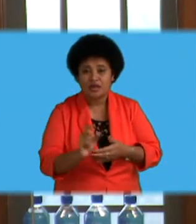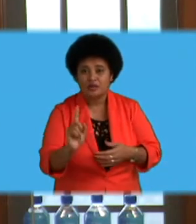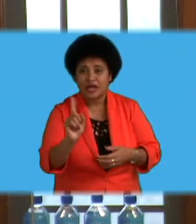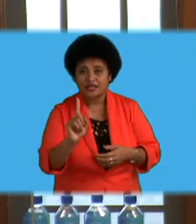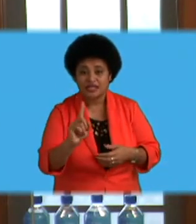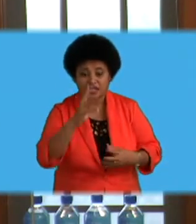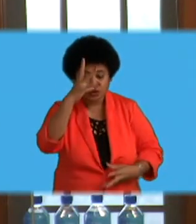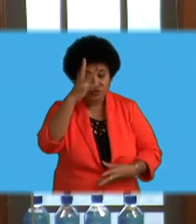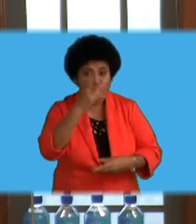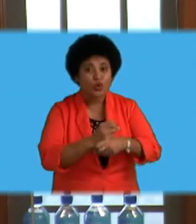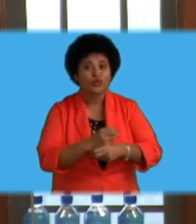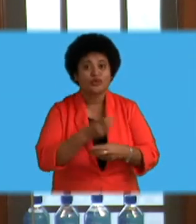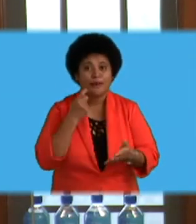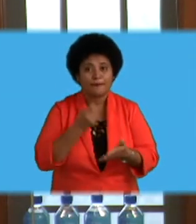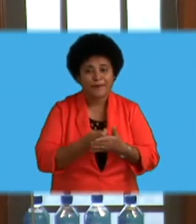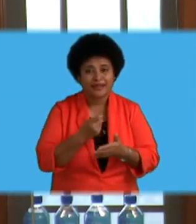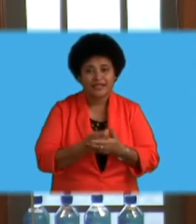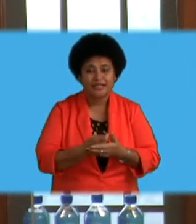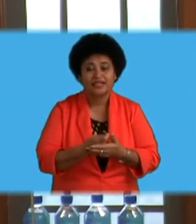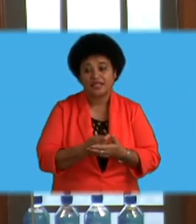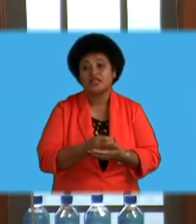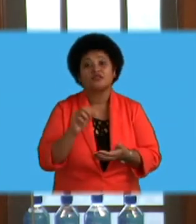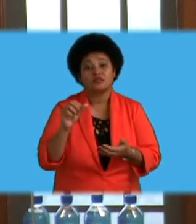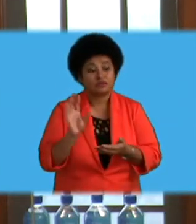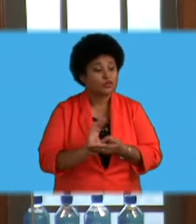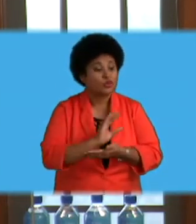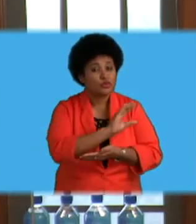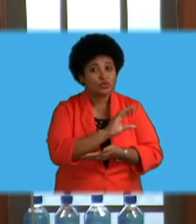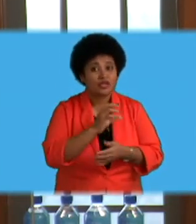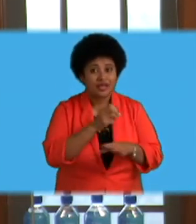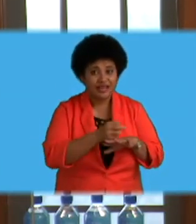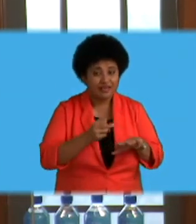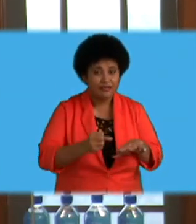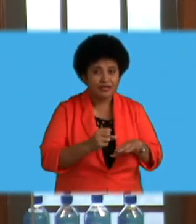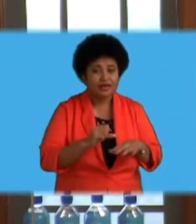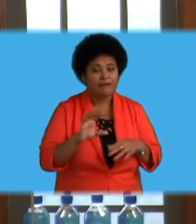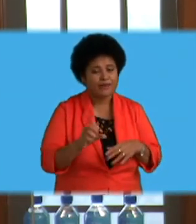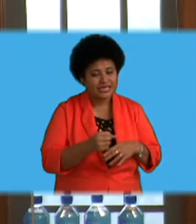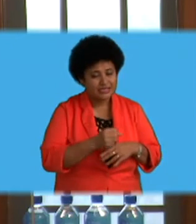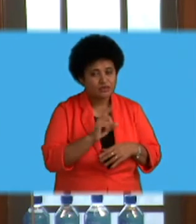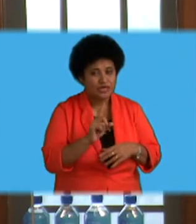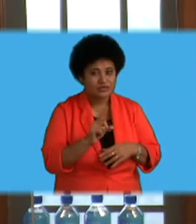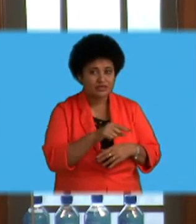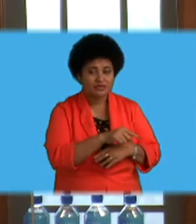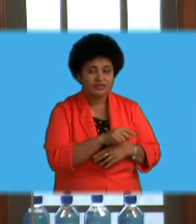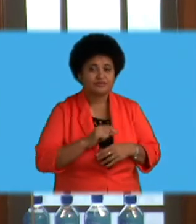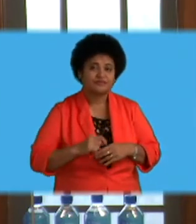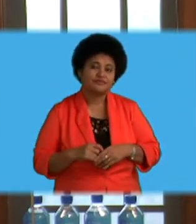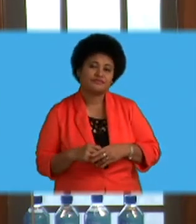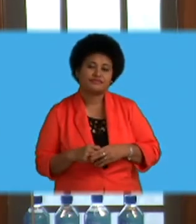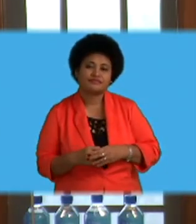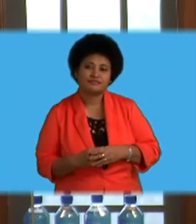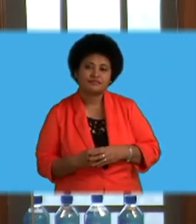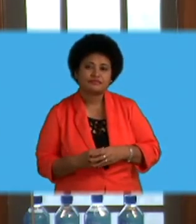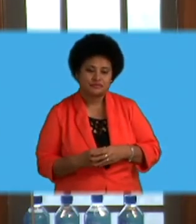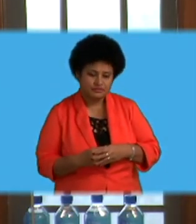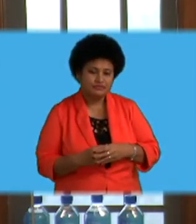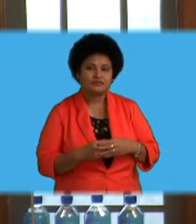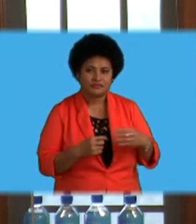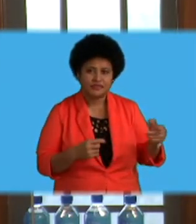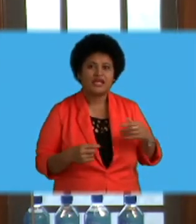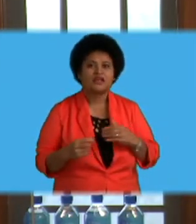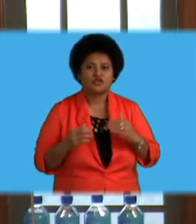total royalty that is payable to the government is indeed a fair